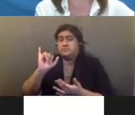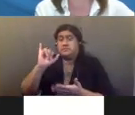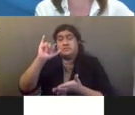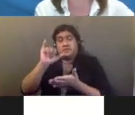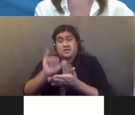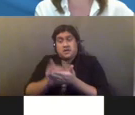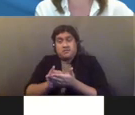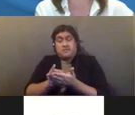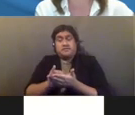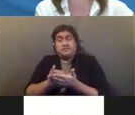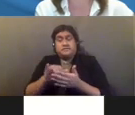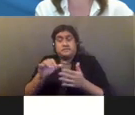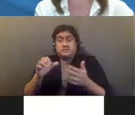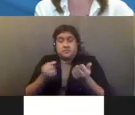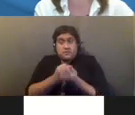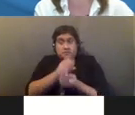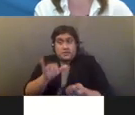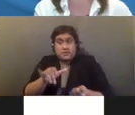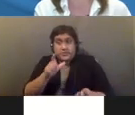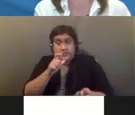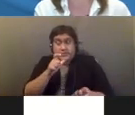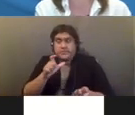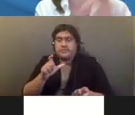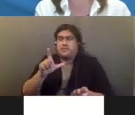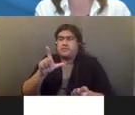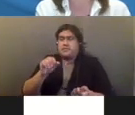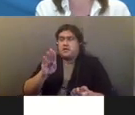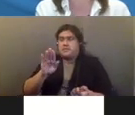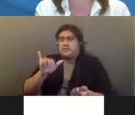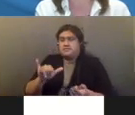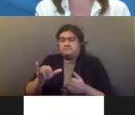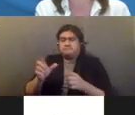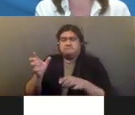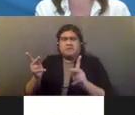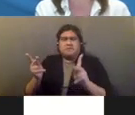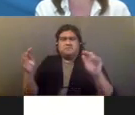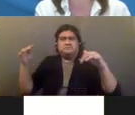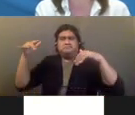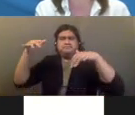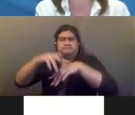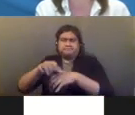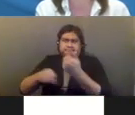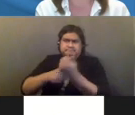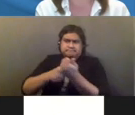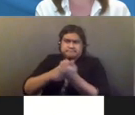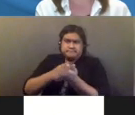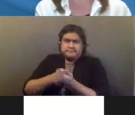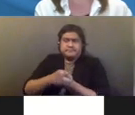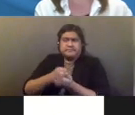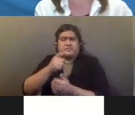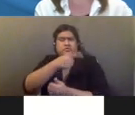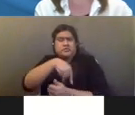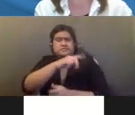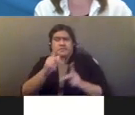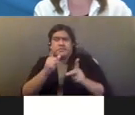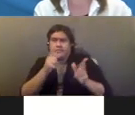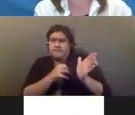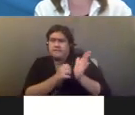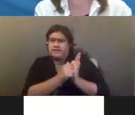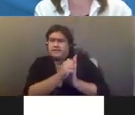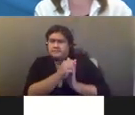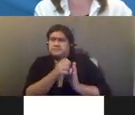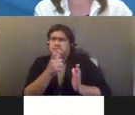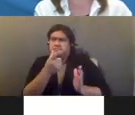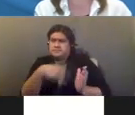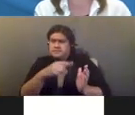oncofertility, so folks who have cancer, but it is very directly applicable to gender affirming care. And the problem is it's